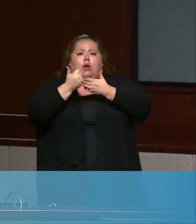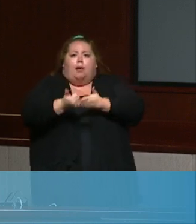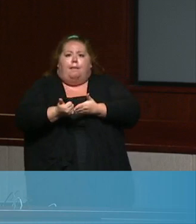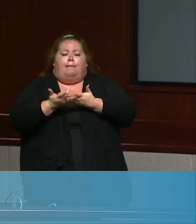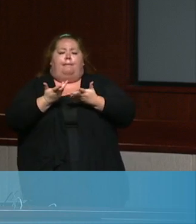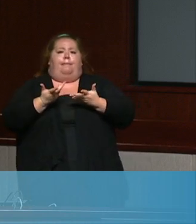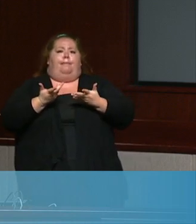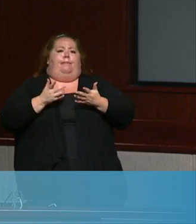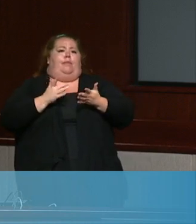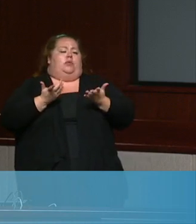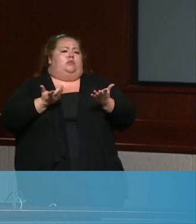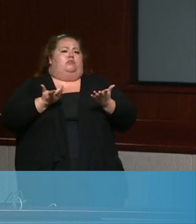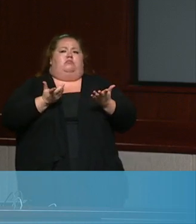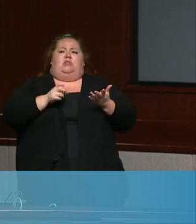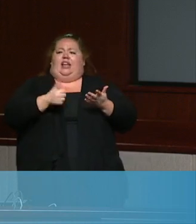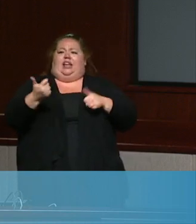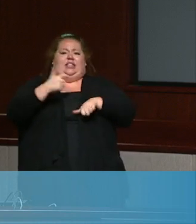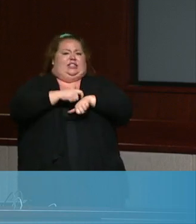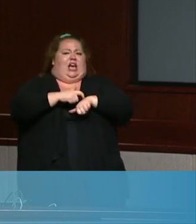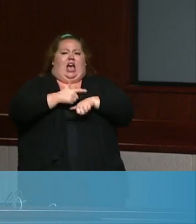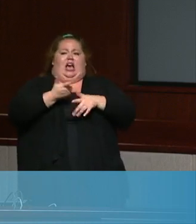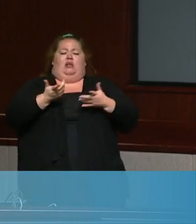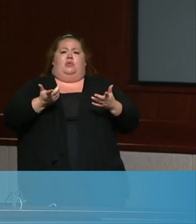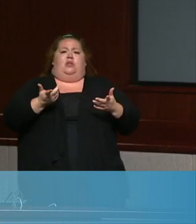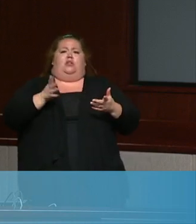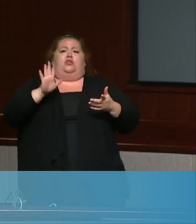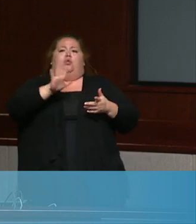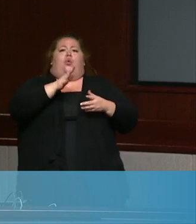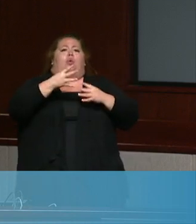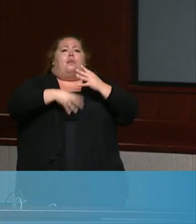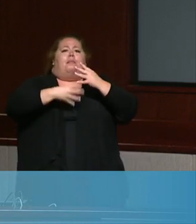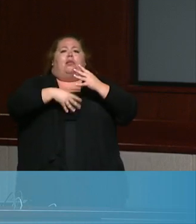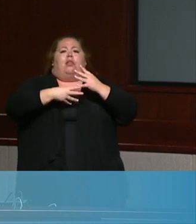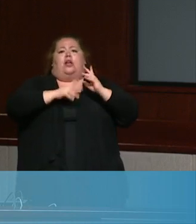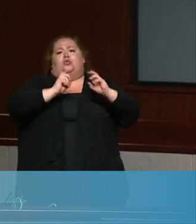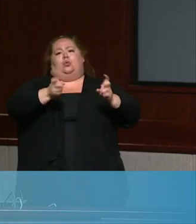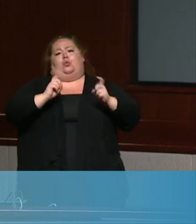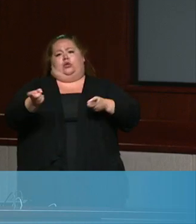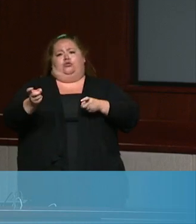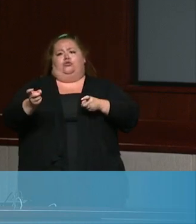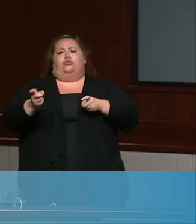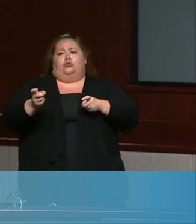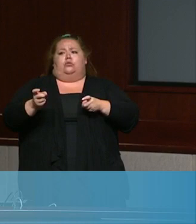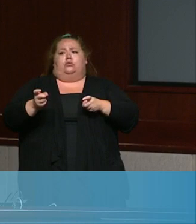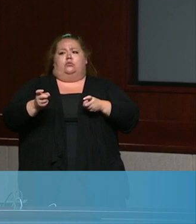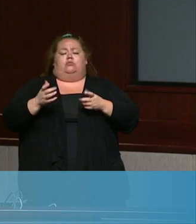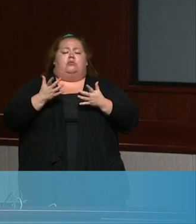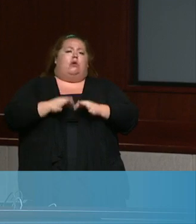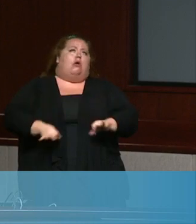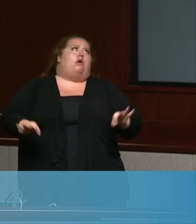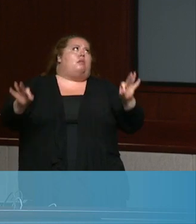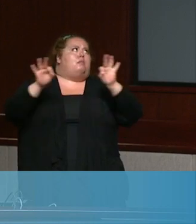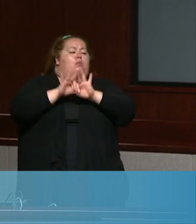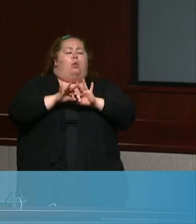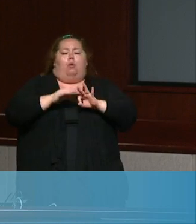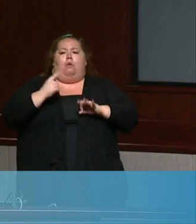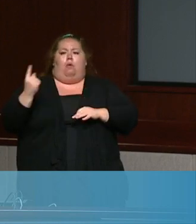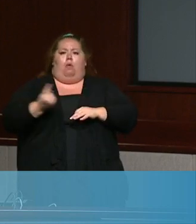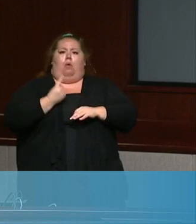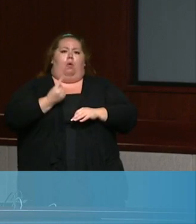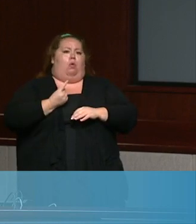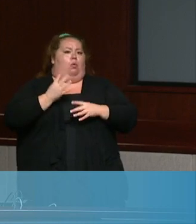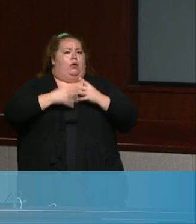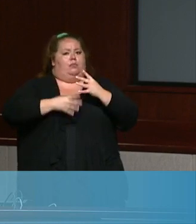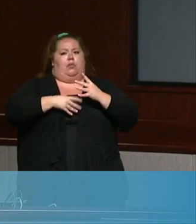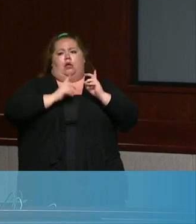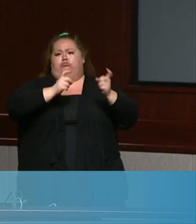whether it's during a pandemic or not, is blood donation. It's always important to donate blood, and